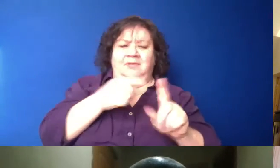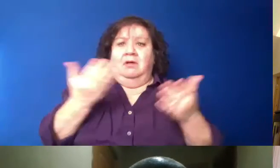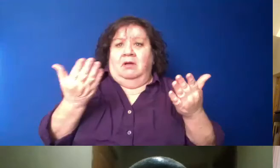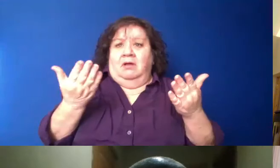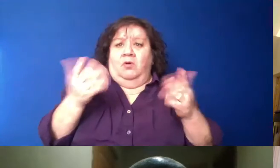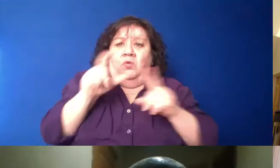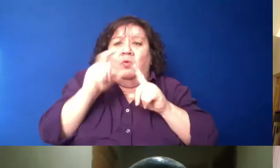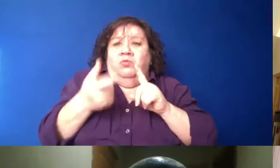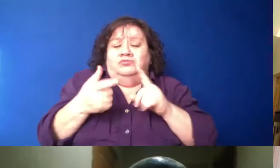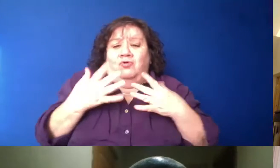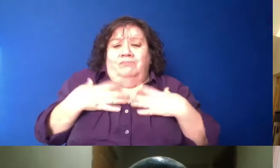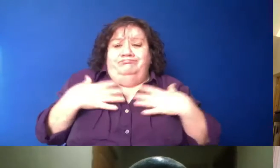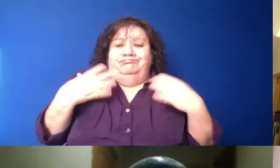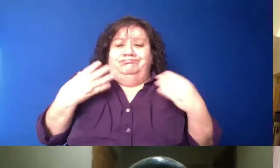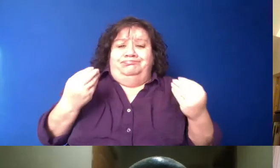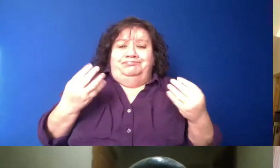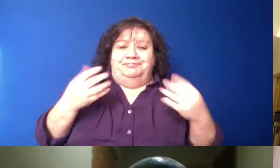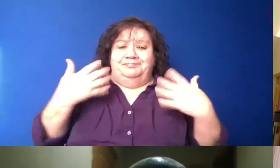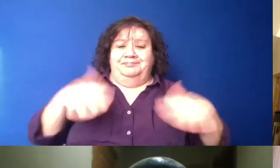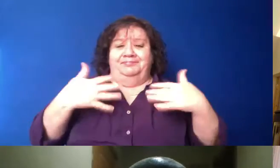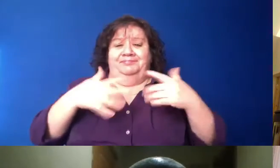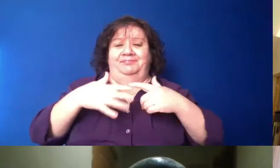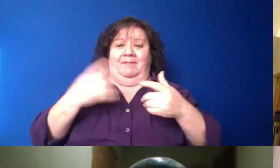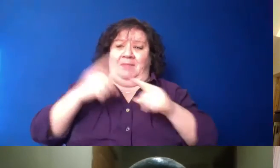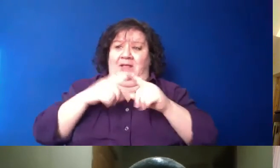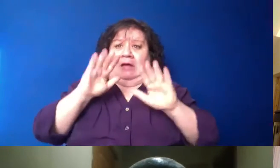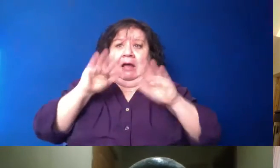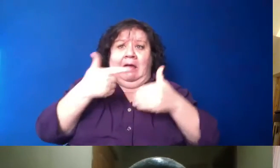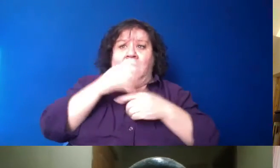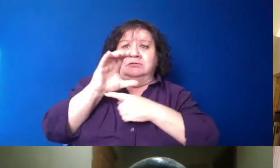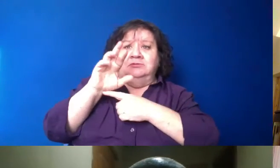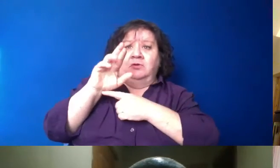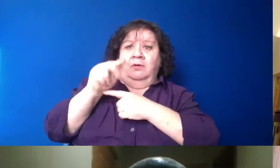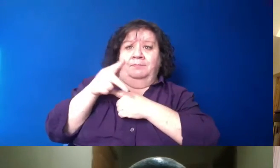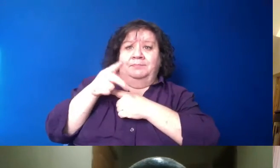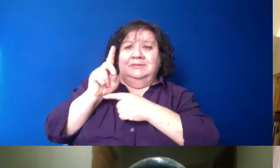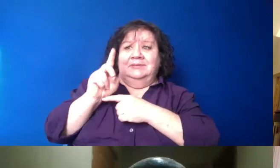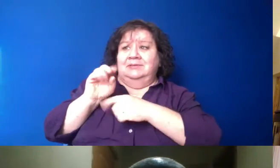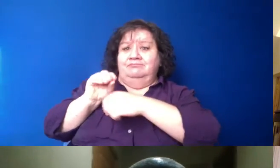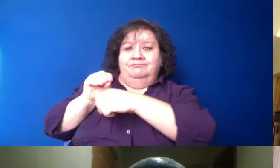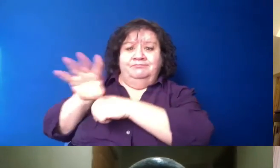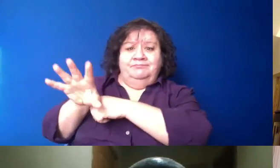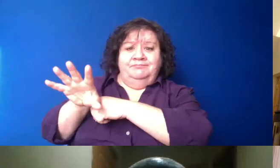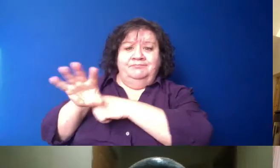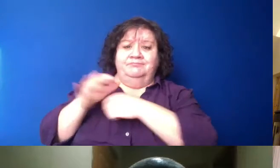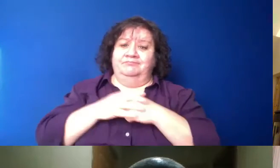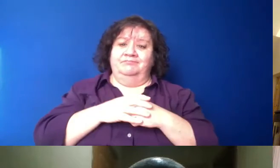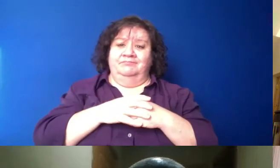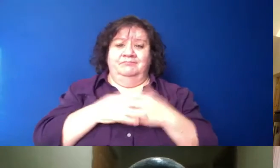the real well-known problems that attend prisoners with disabilities in every corner of the